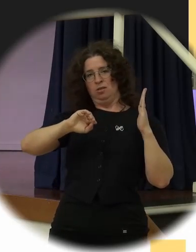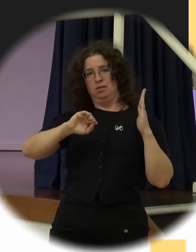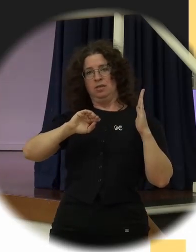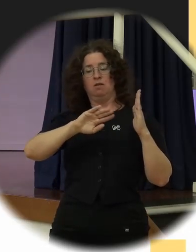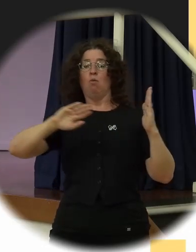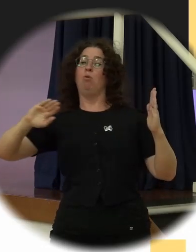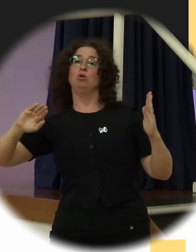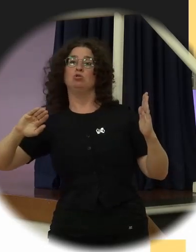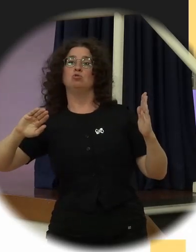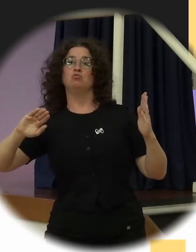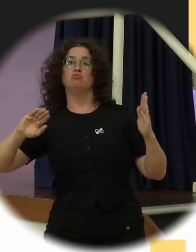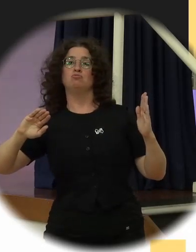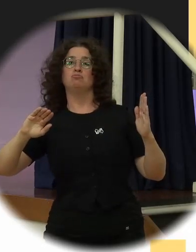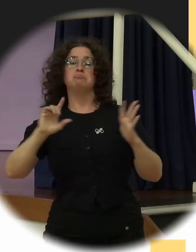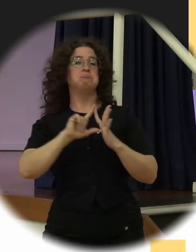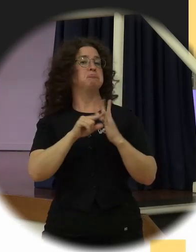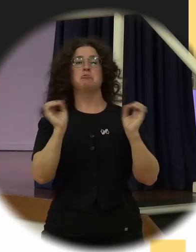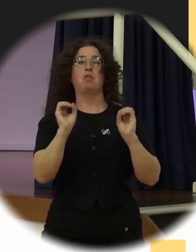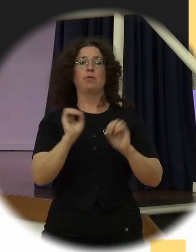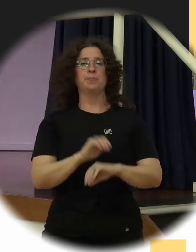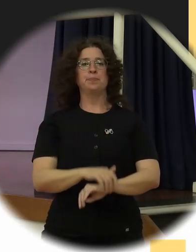I'm farther, it's not going to do anything.